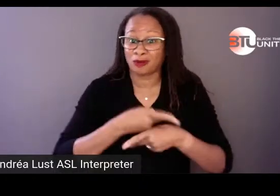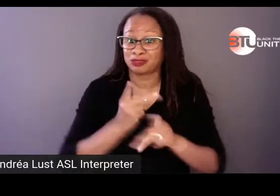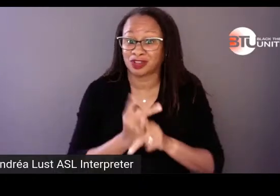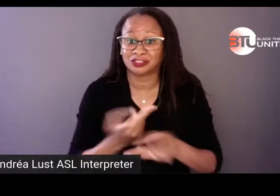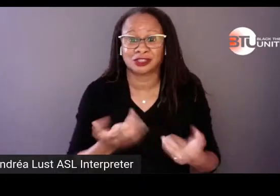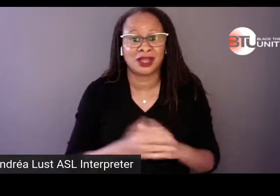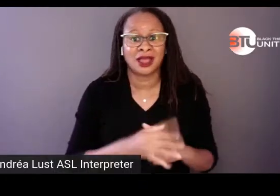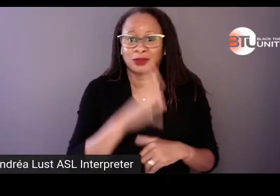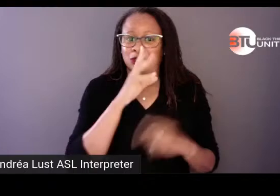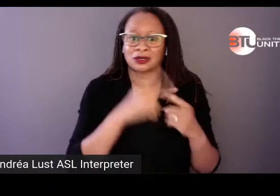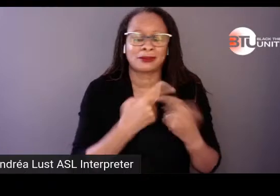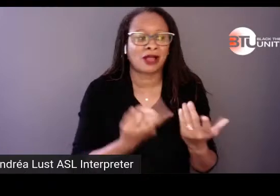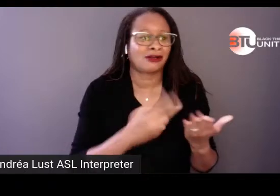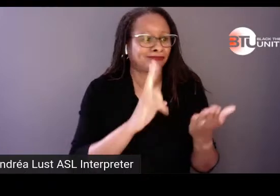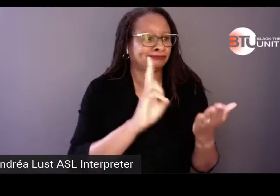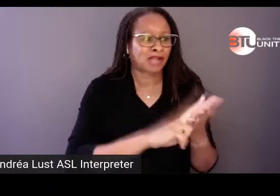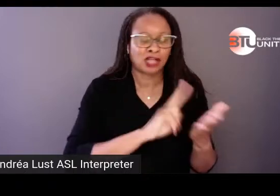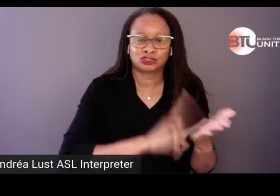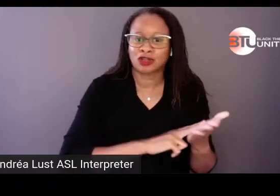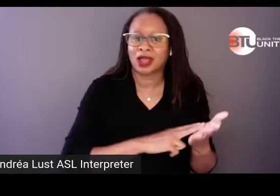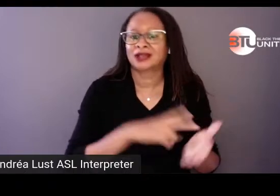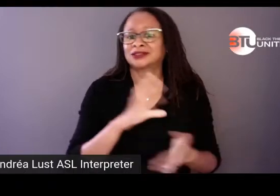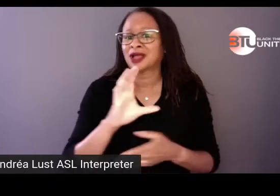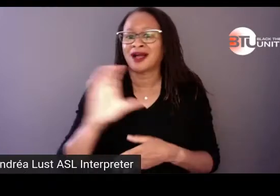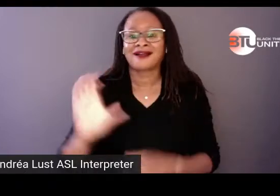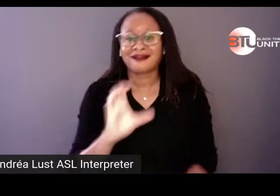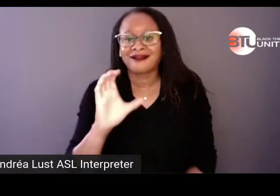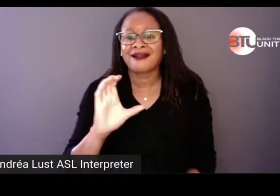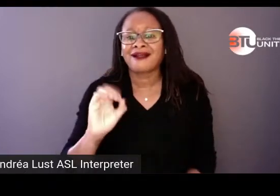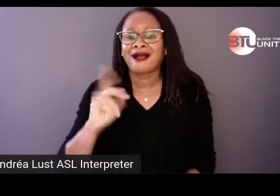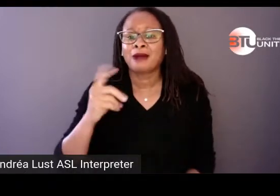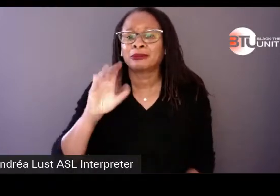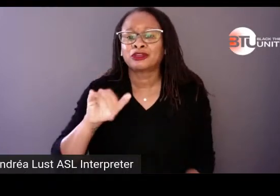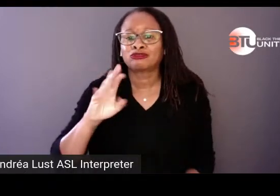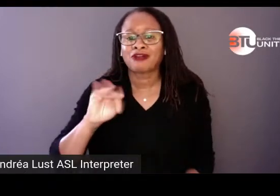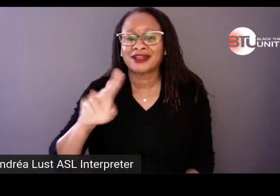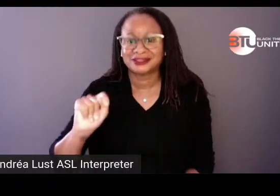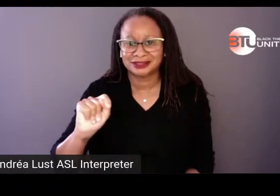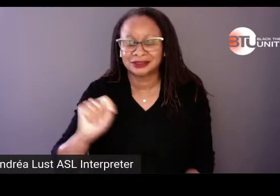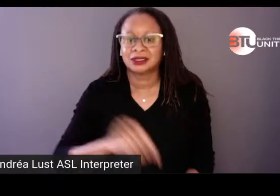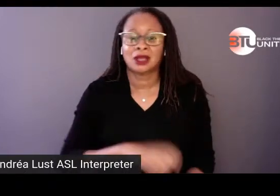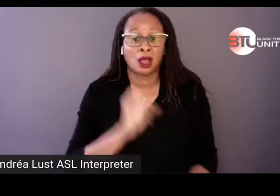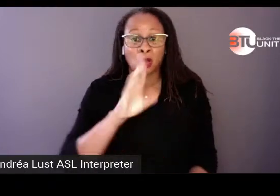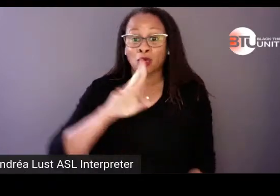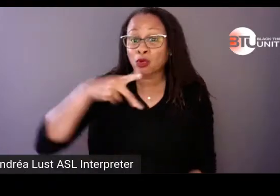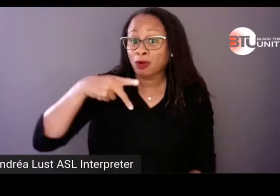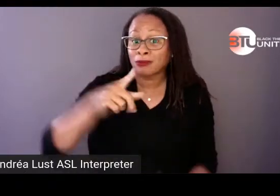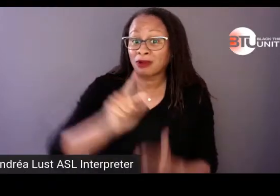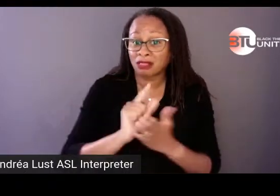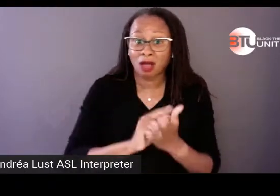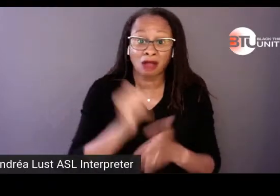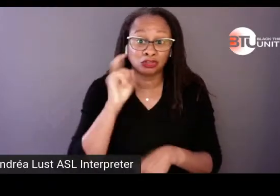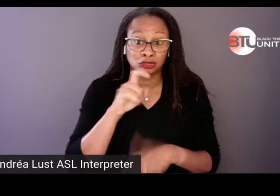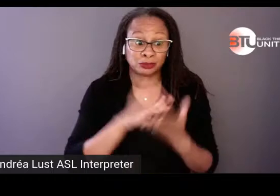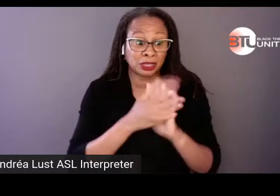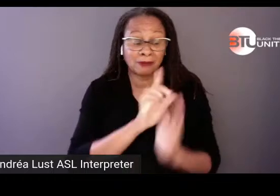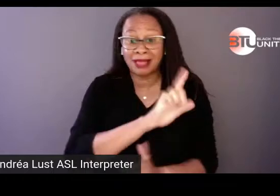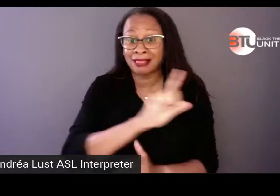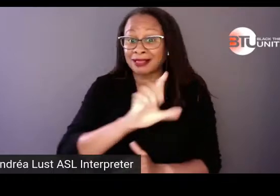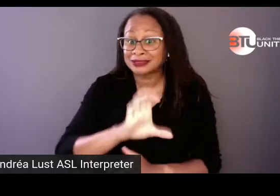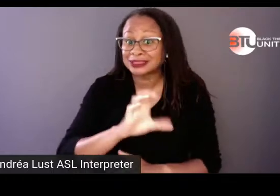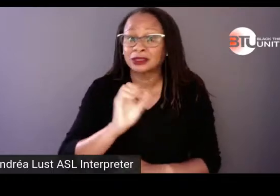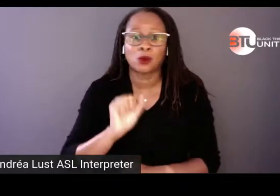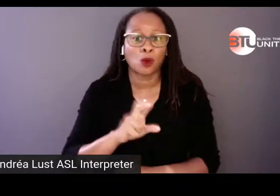copyright, contracts, corporate law in terms of should you create an entity for yourself? should